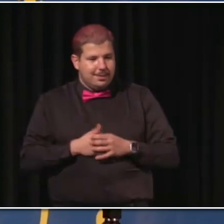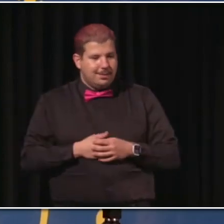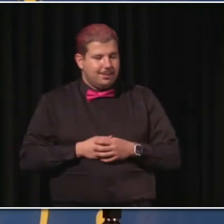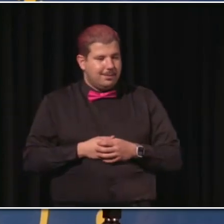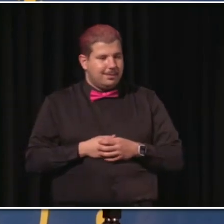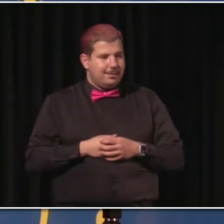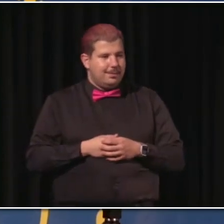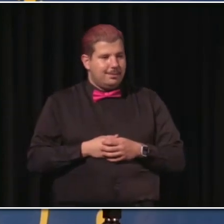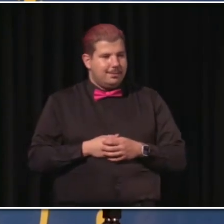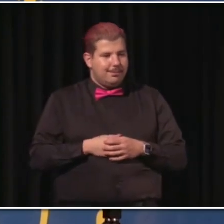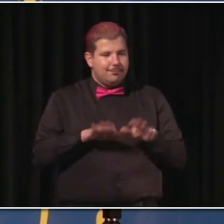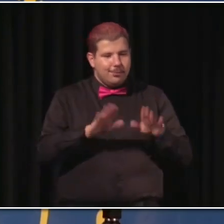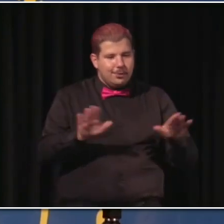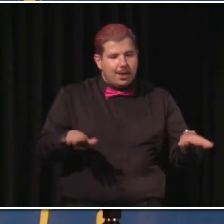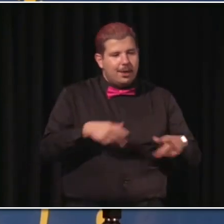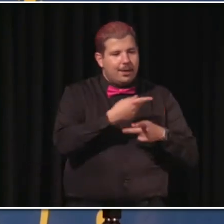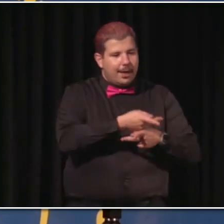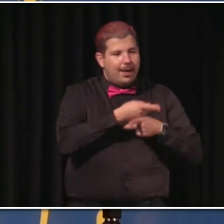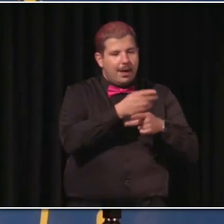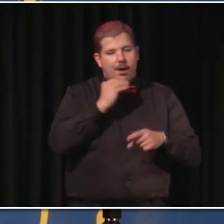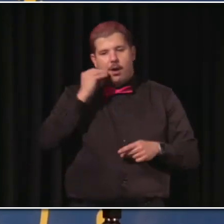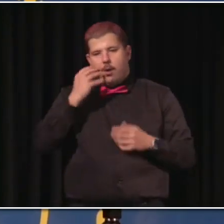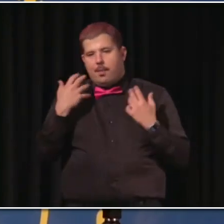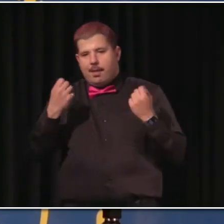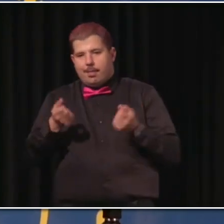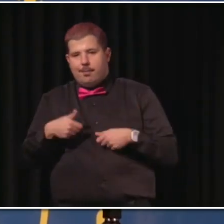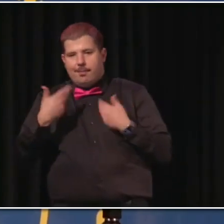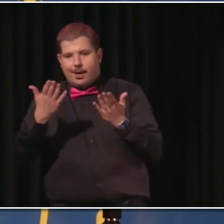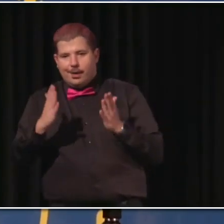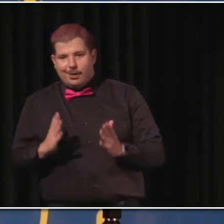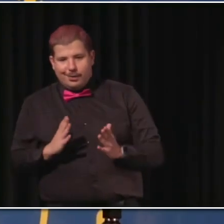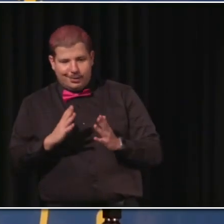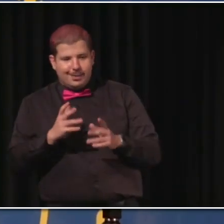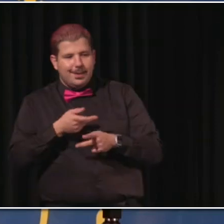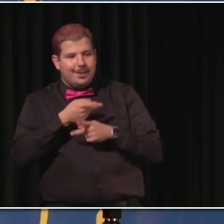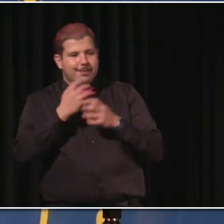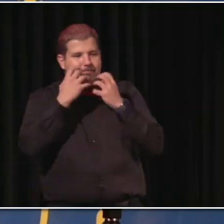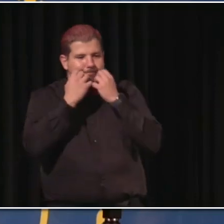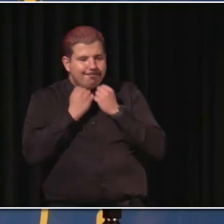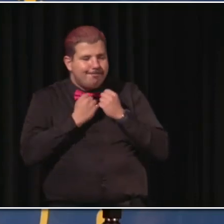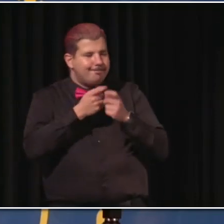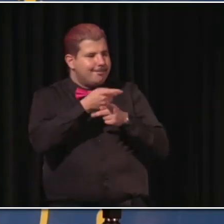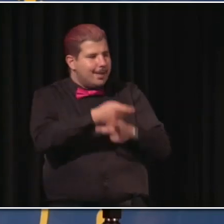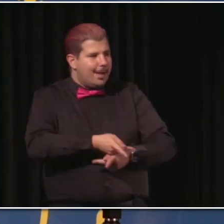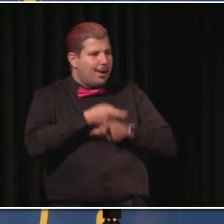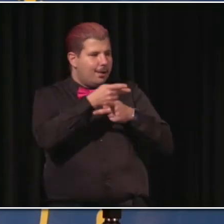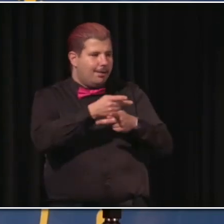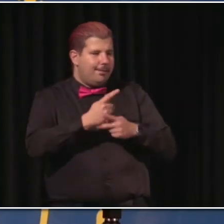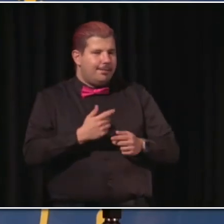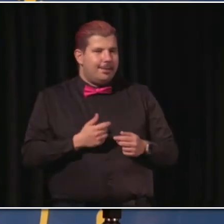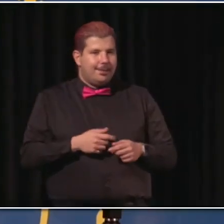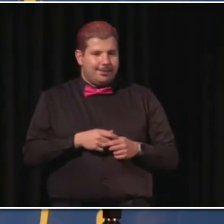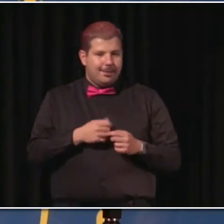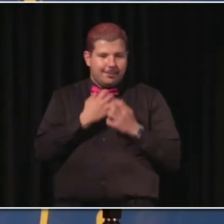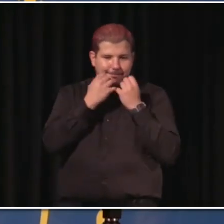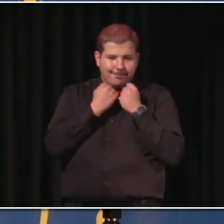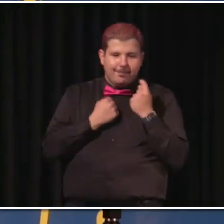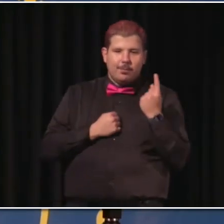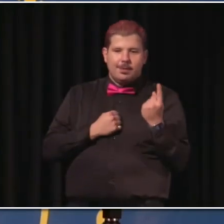the child care and home health care providers who care for our loved ones with dignity.